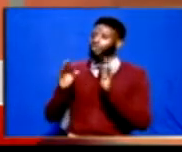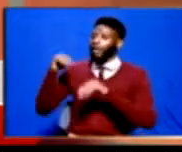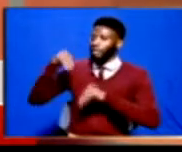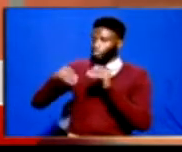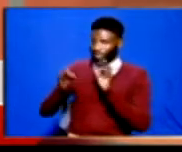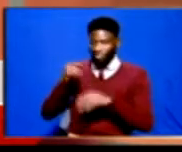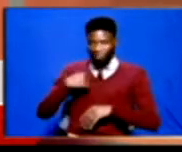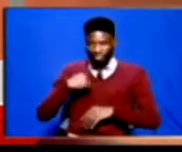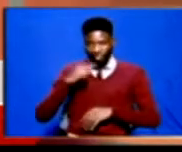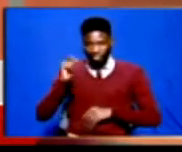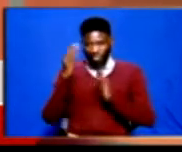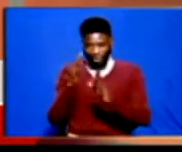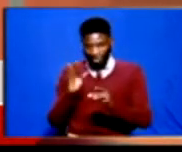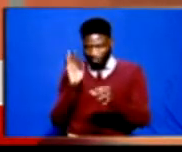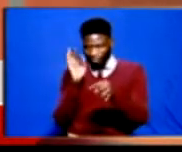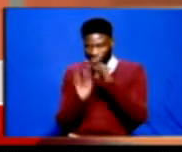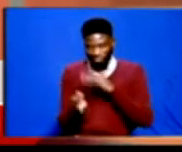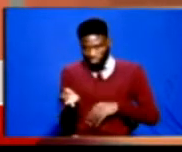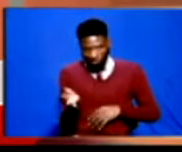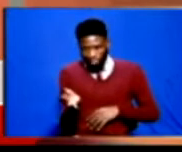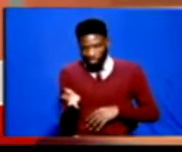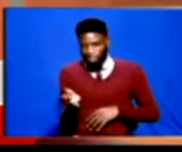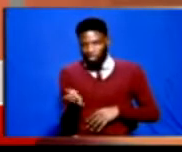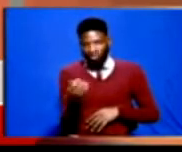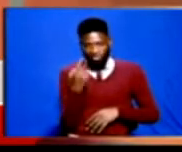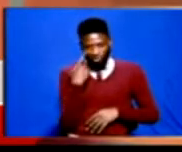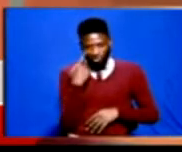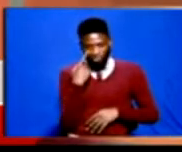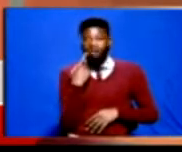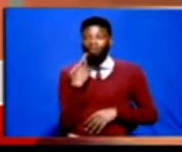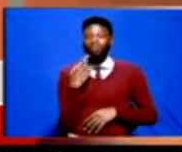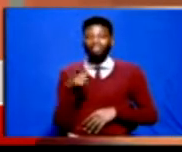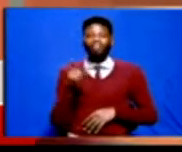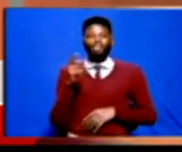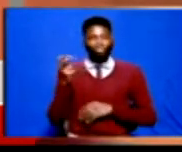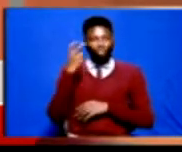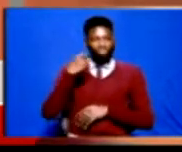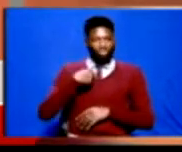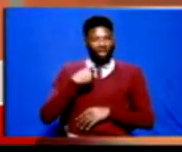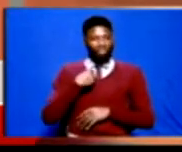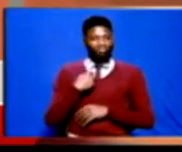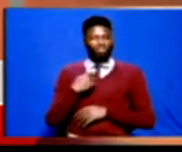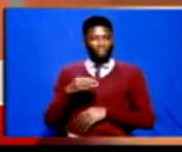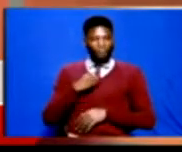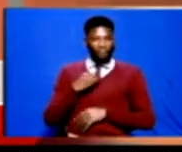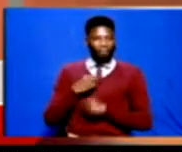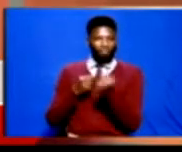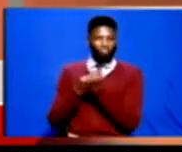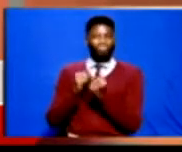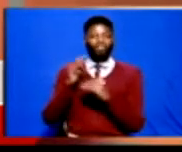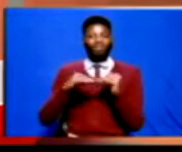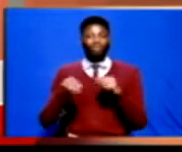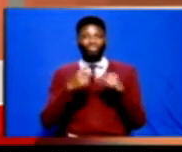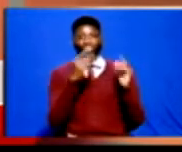these Kenyans a bit, they might see that I'm more sympathetic to them as opposed to my opponent, and thereby by doing that you end